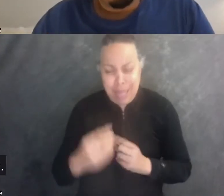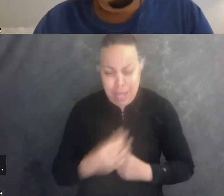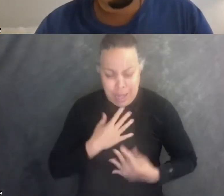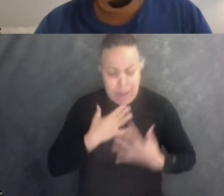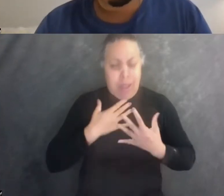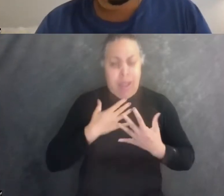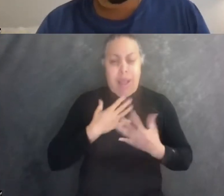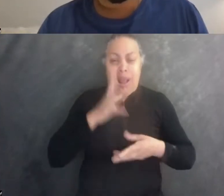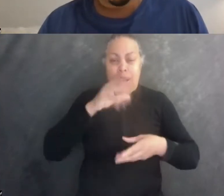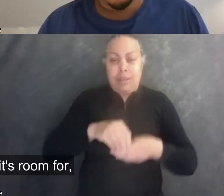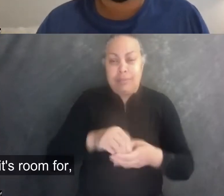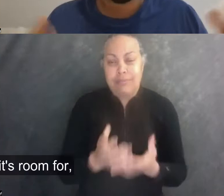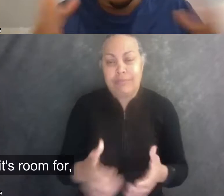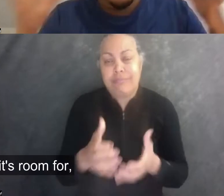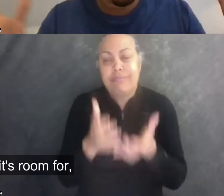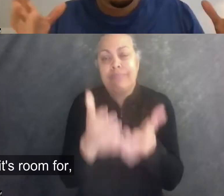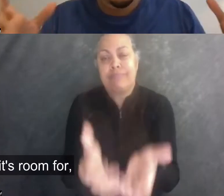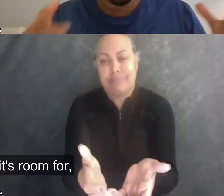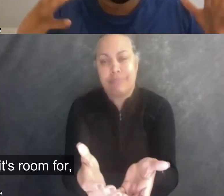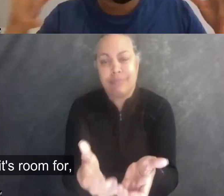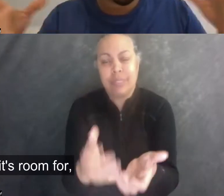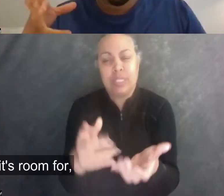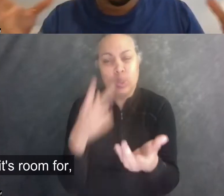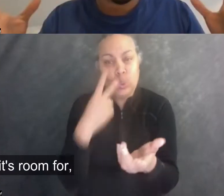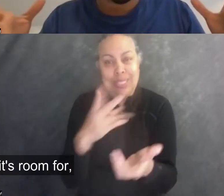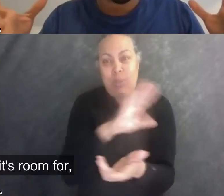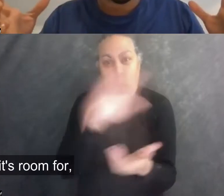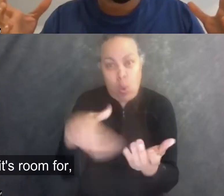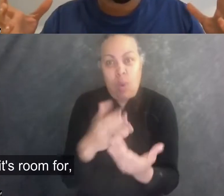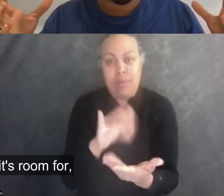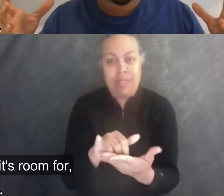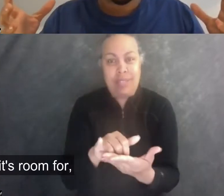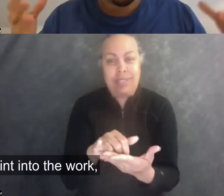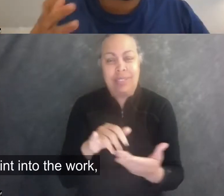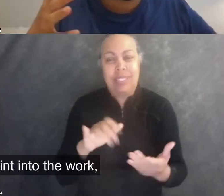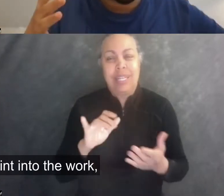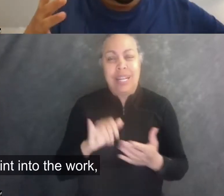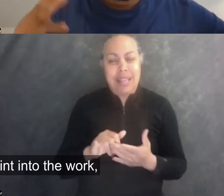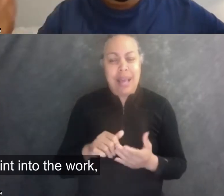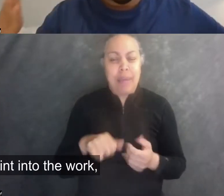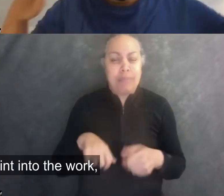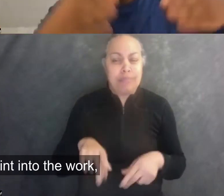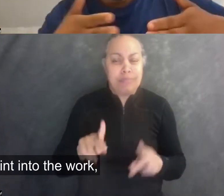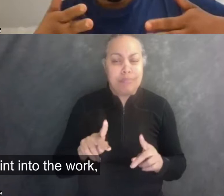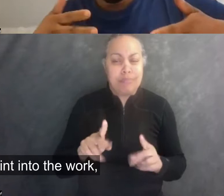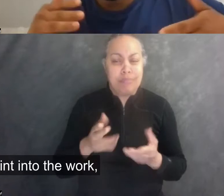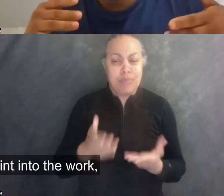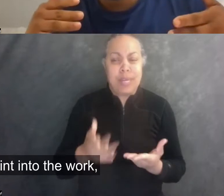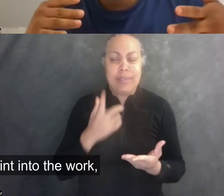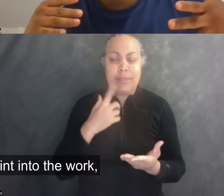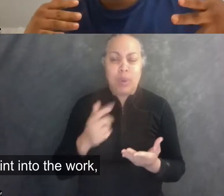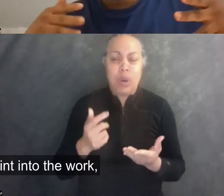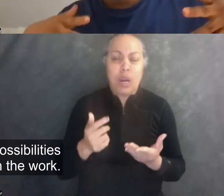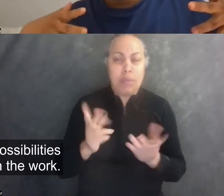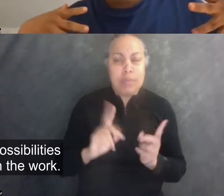Okay. And that space, it's room for not just many entry point into the